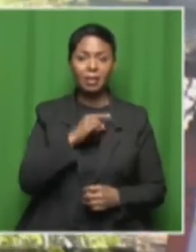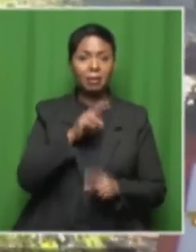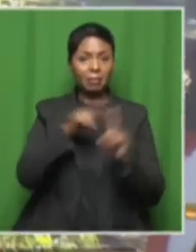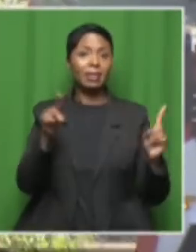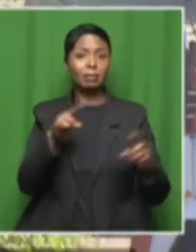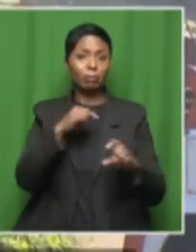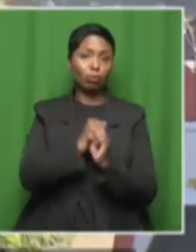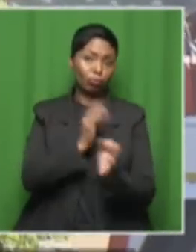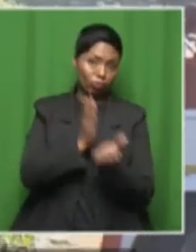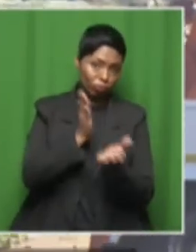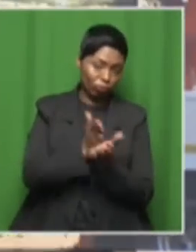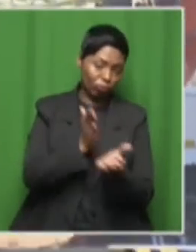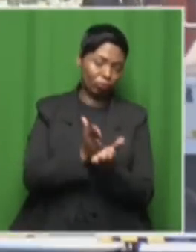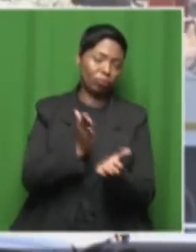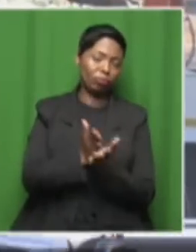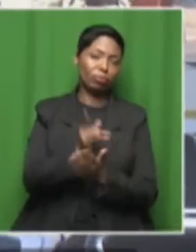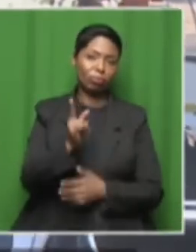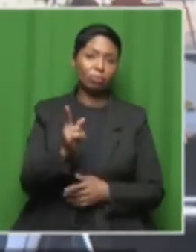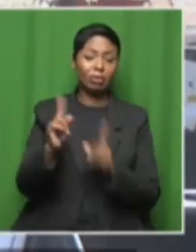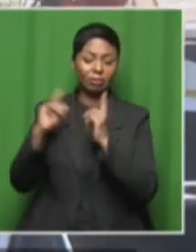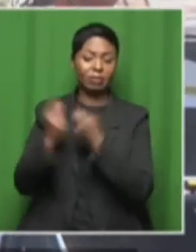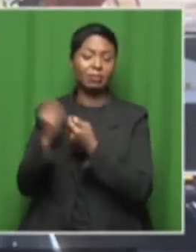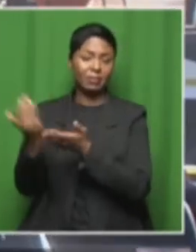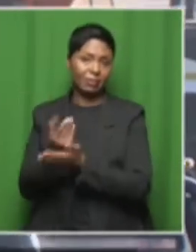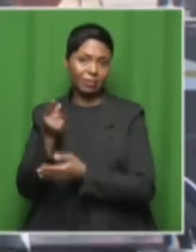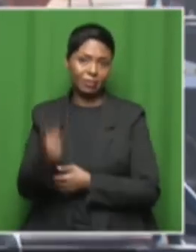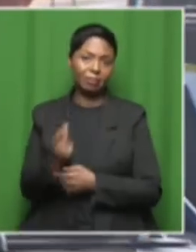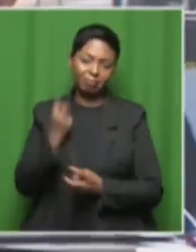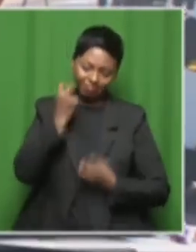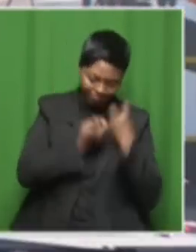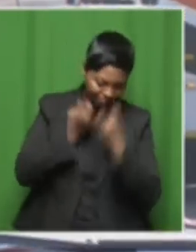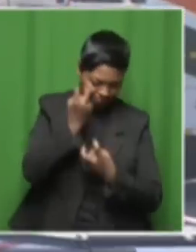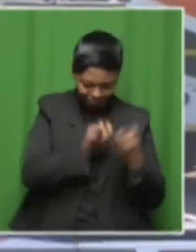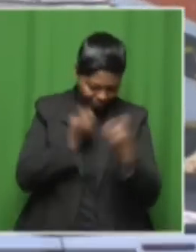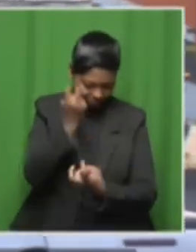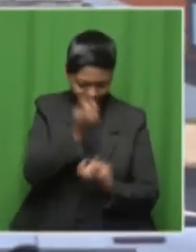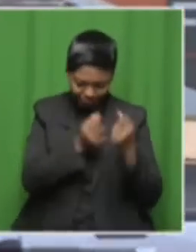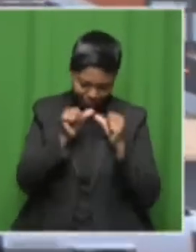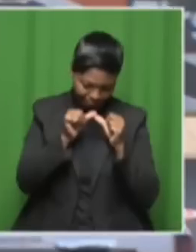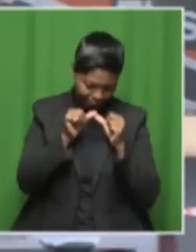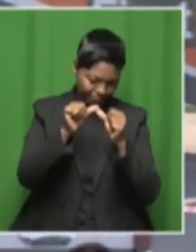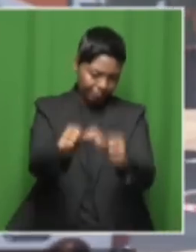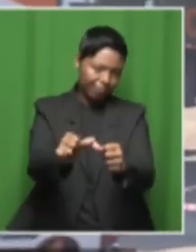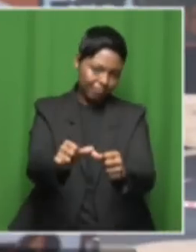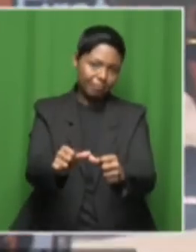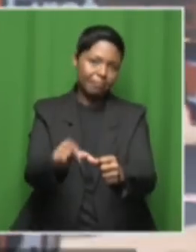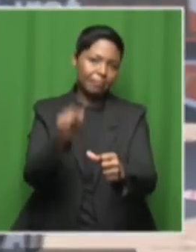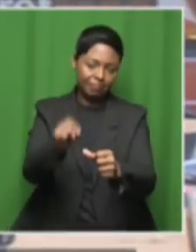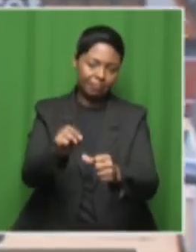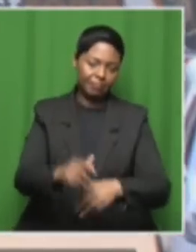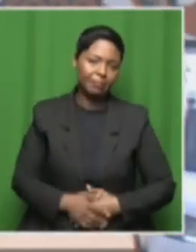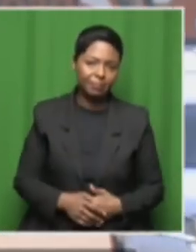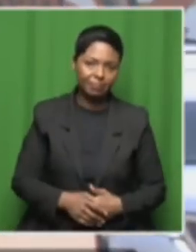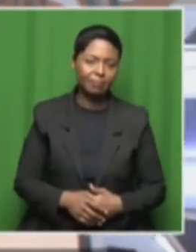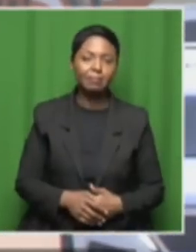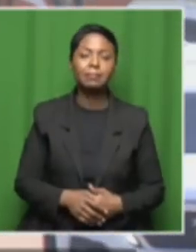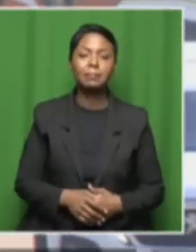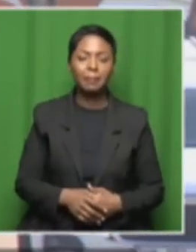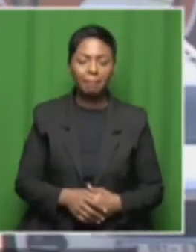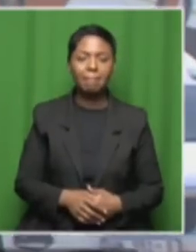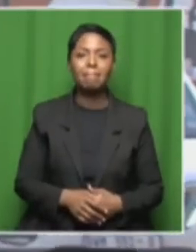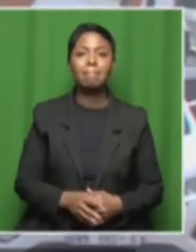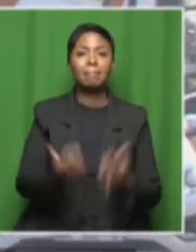that, the rescuers are able to continue with this operation without any hindrance. So at this